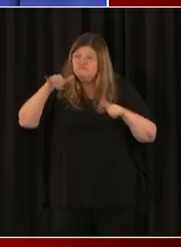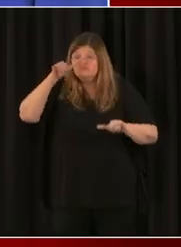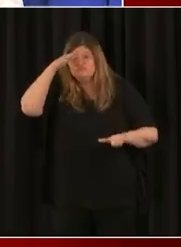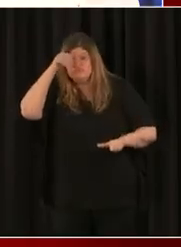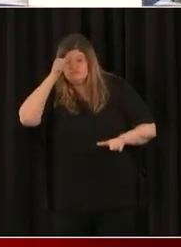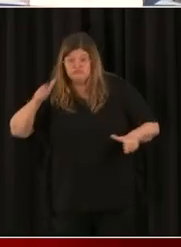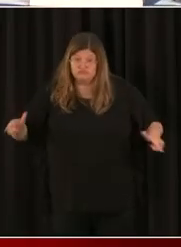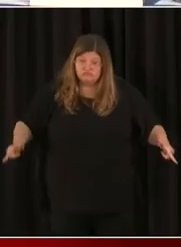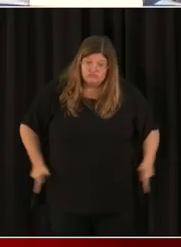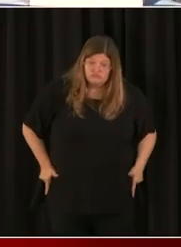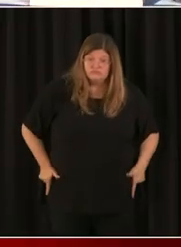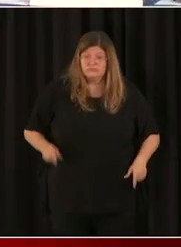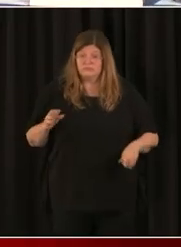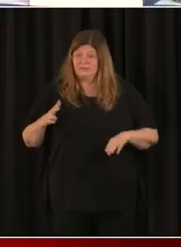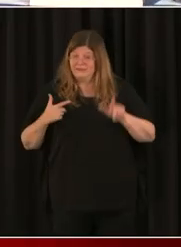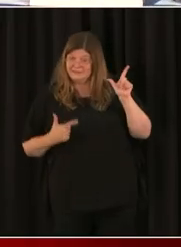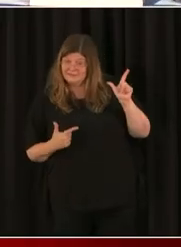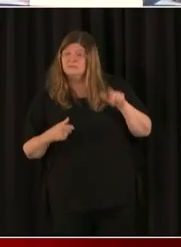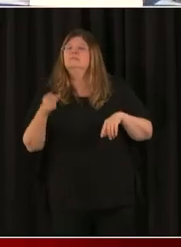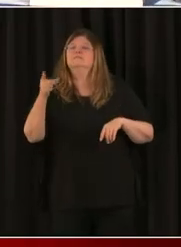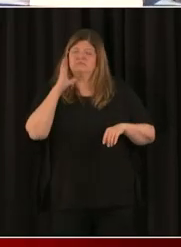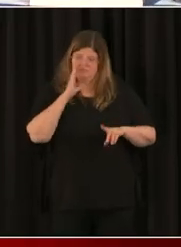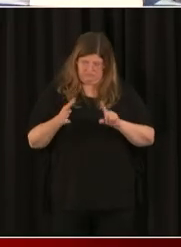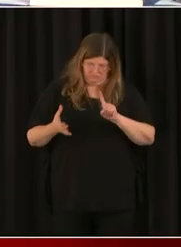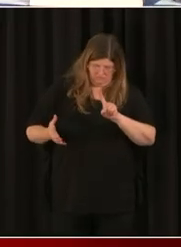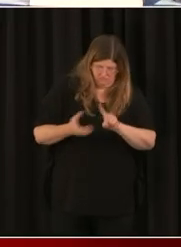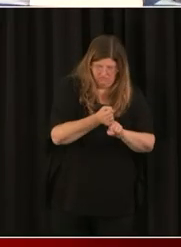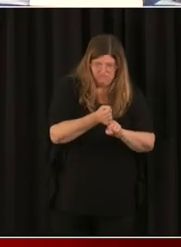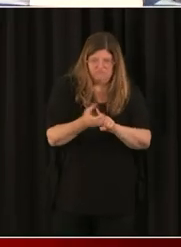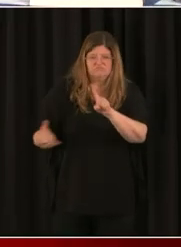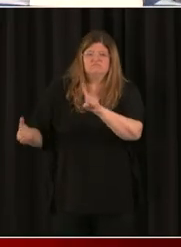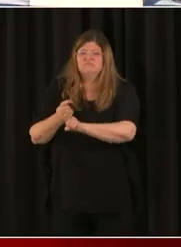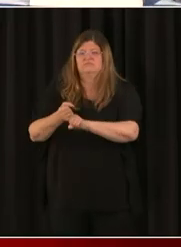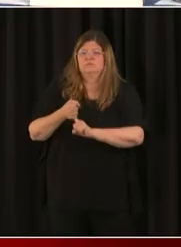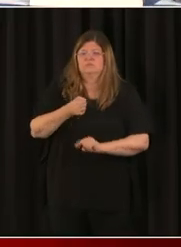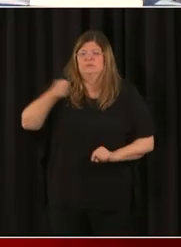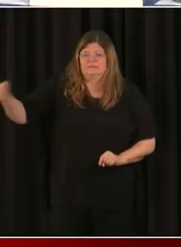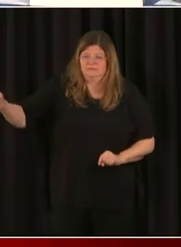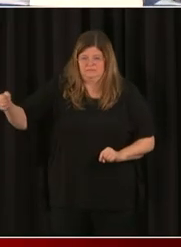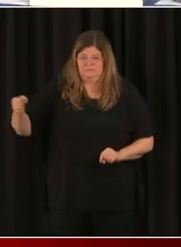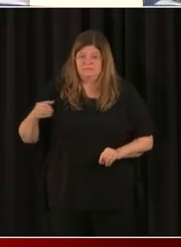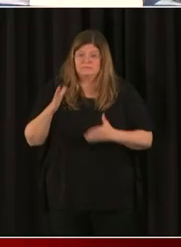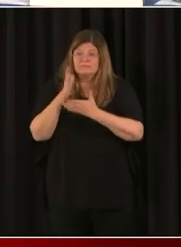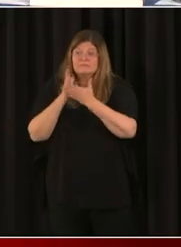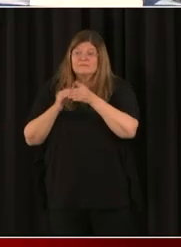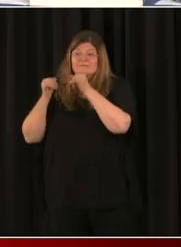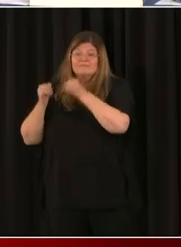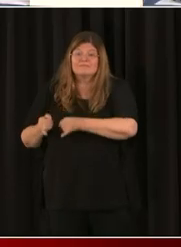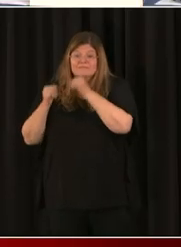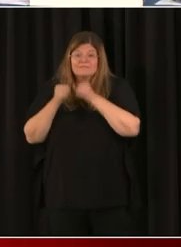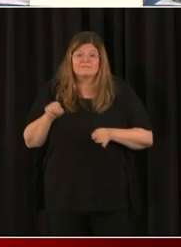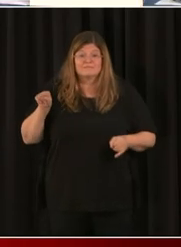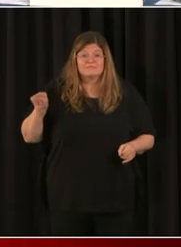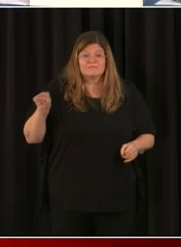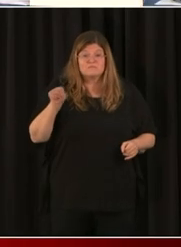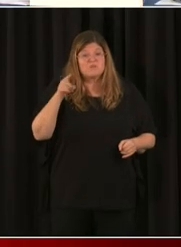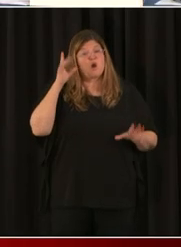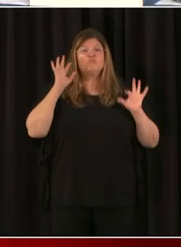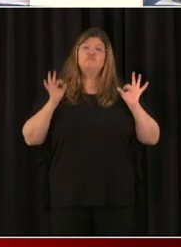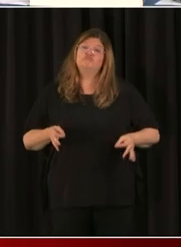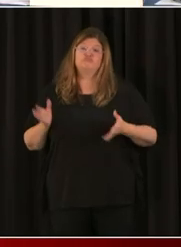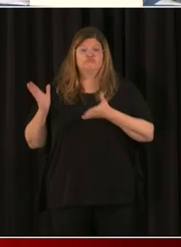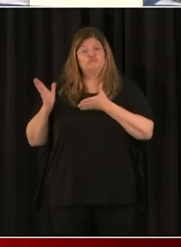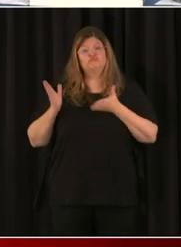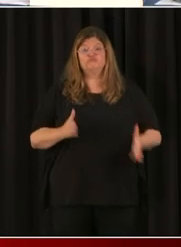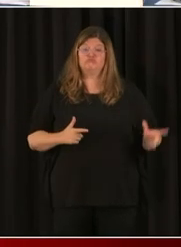be very clear about that, because we have received some information that there are individuals intent on bringing firearms into our city, and